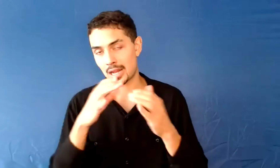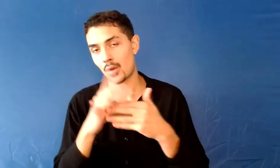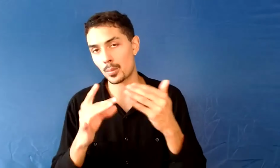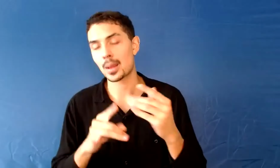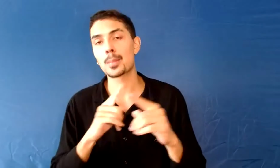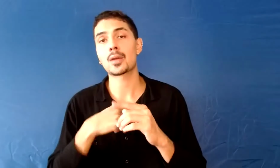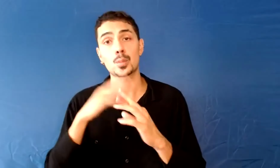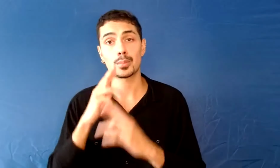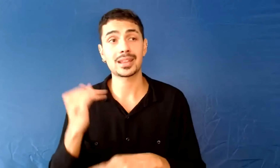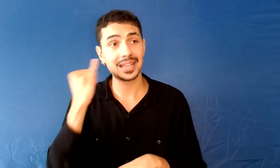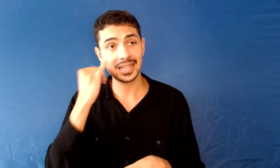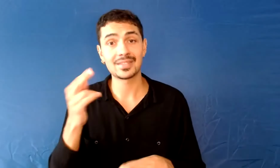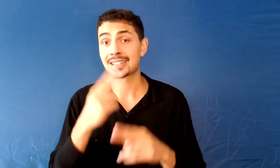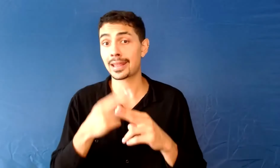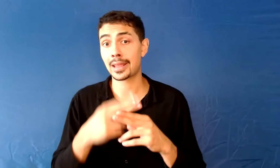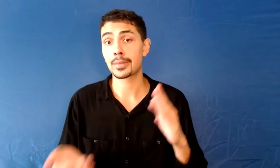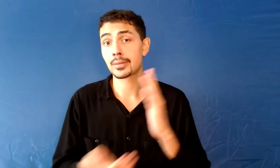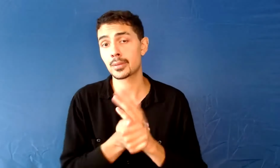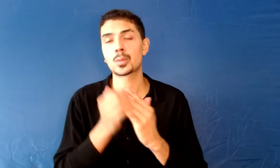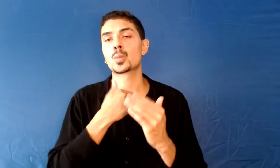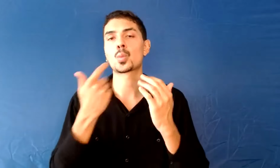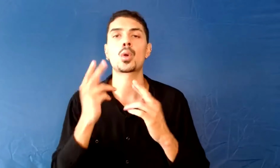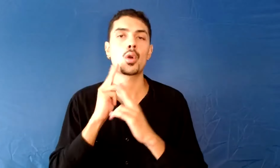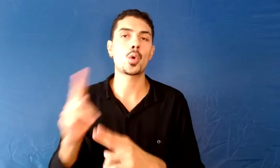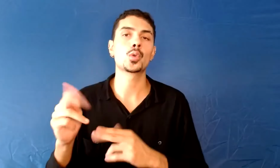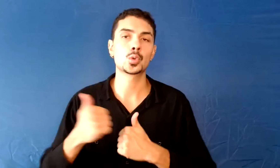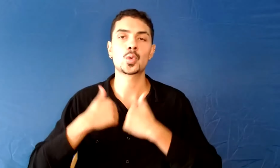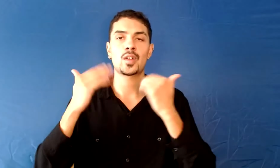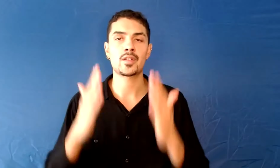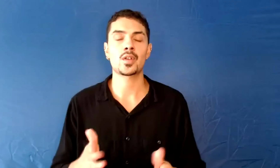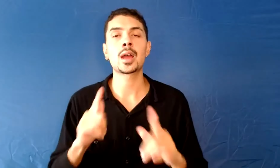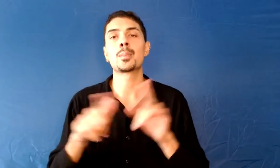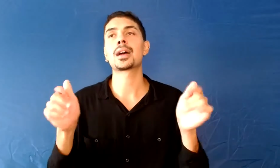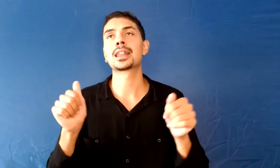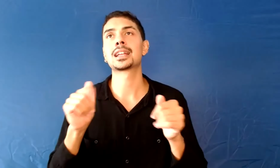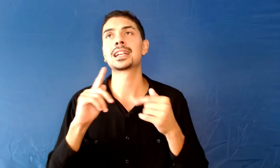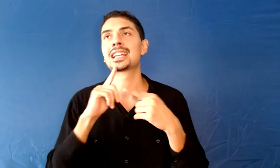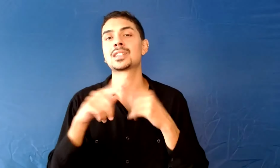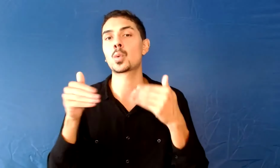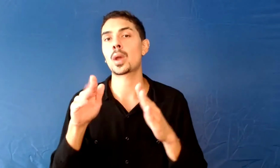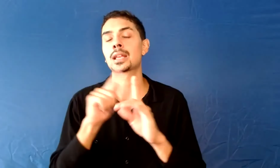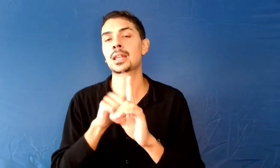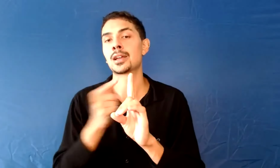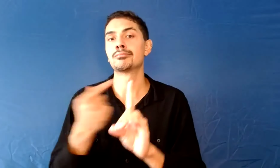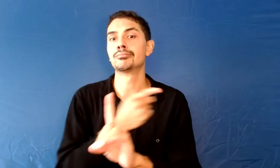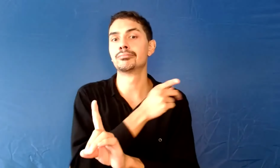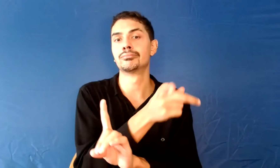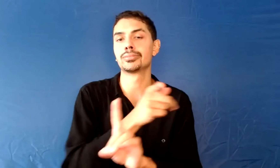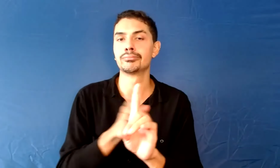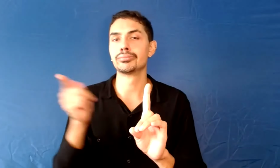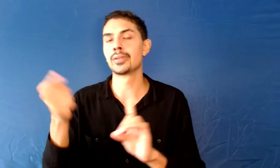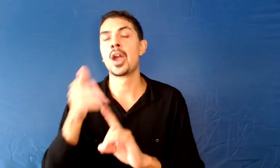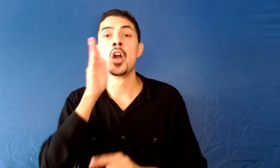that if there is a name attached, we want to honor the survivors. But I think there's a workaround that at a future date, we could